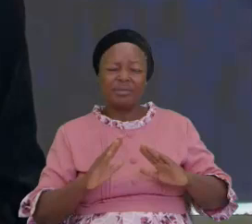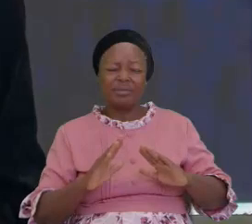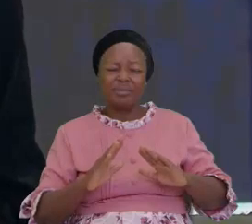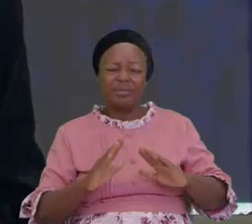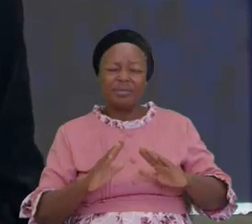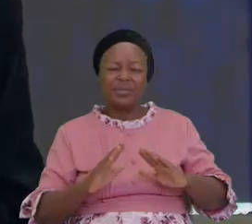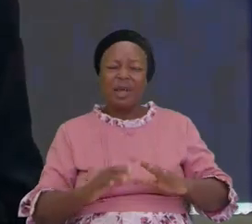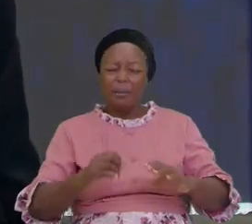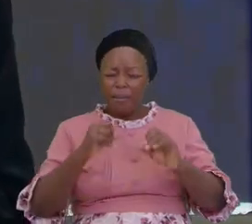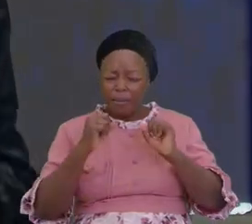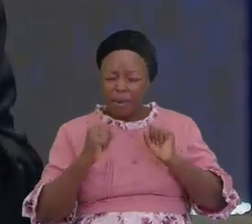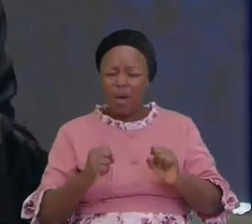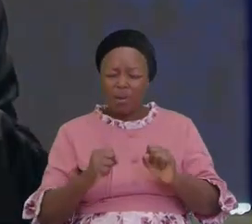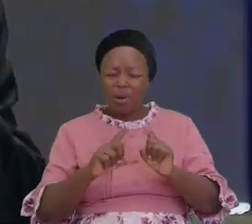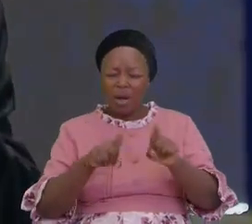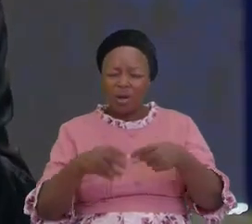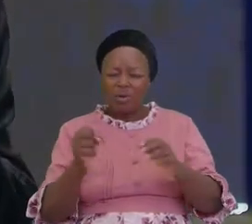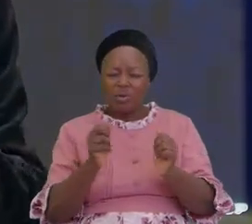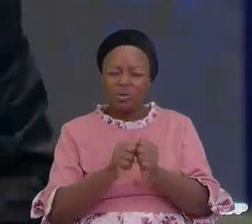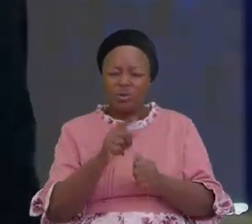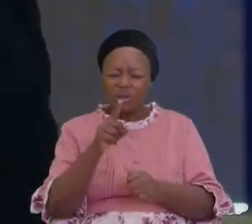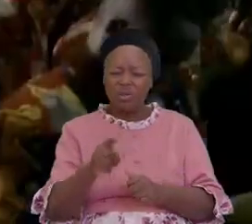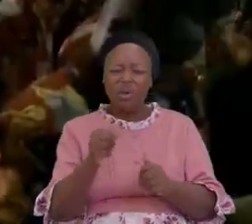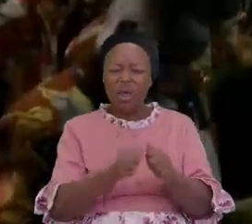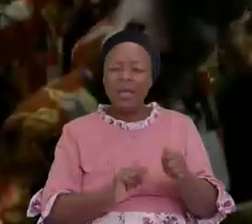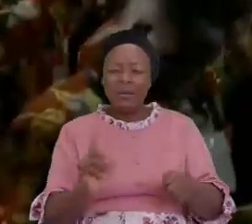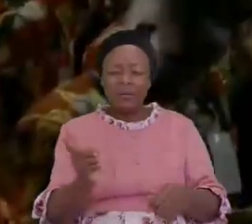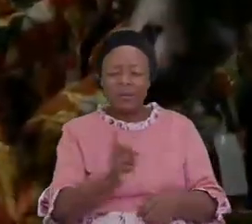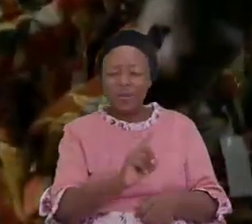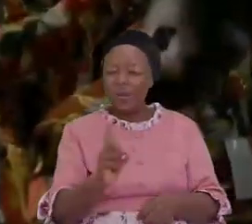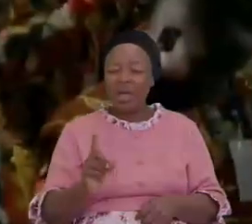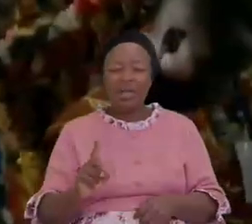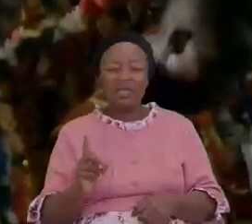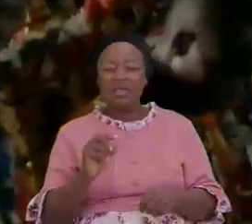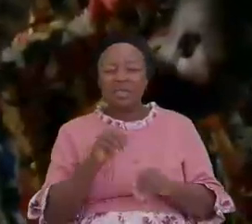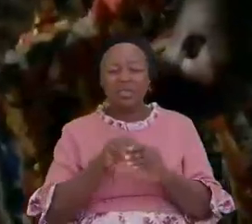Power goes with you everywhere.